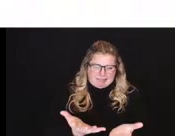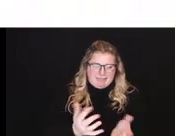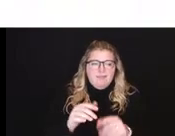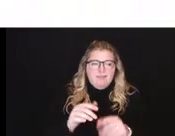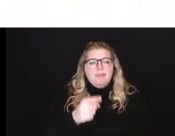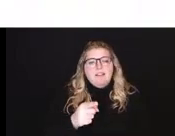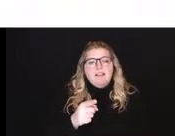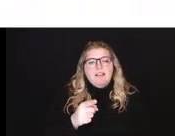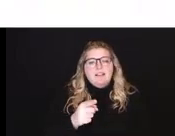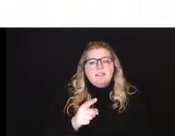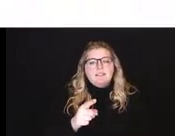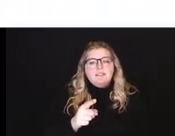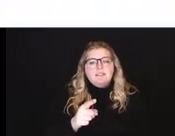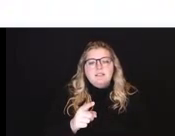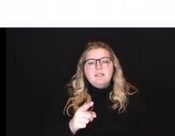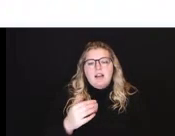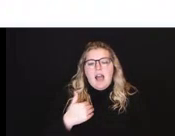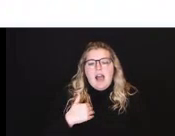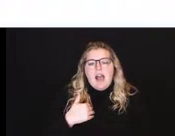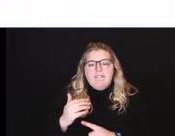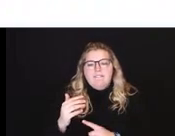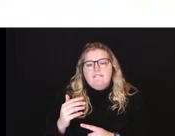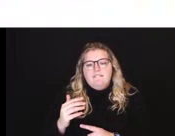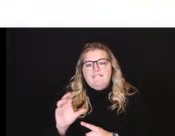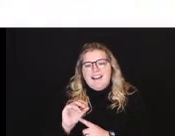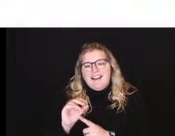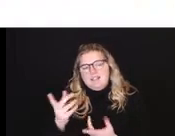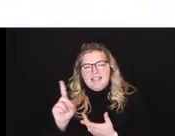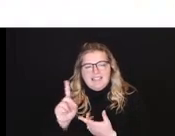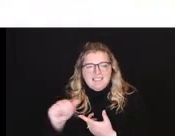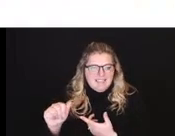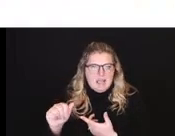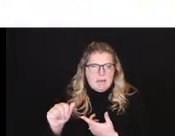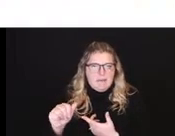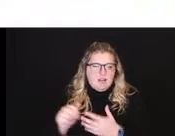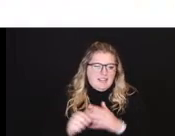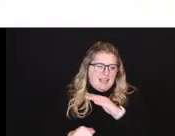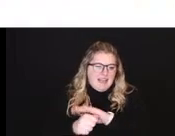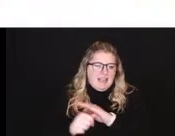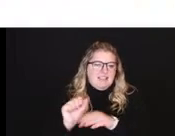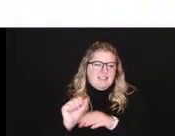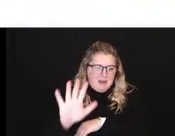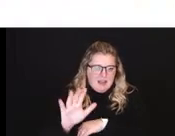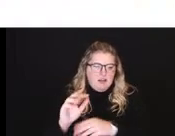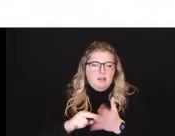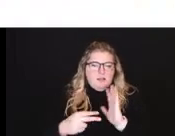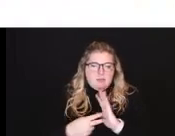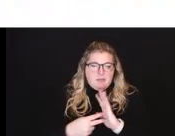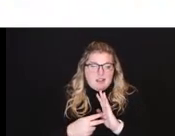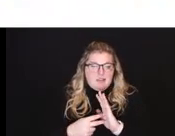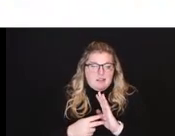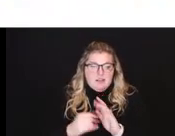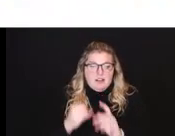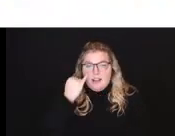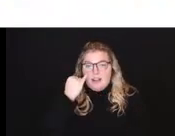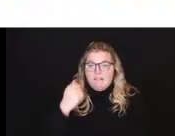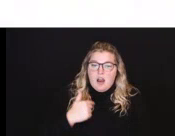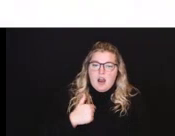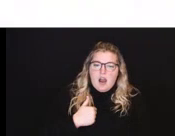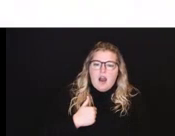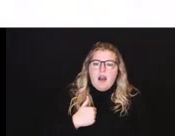submit. There's a disabled submit button. So in this page, you can see this is just, if I were to look at the code, I think this is just